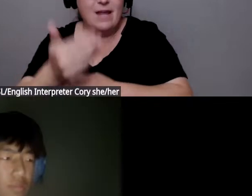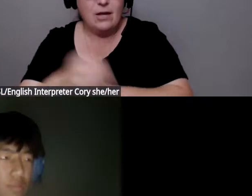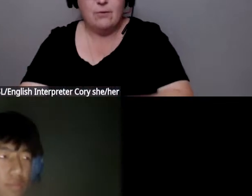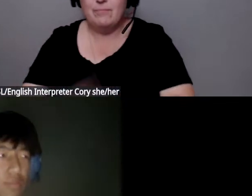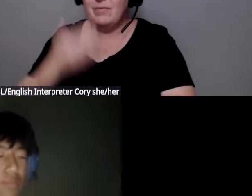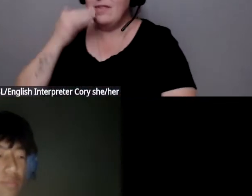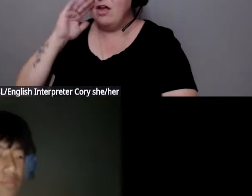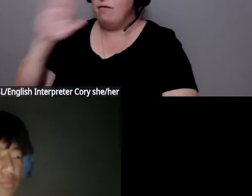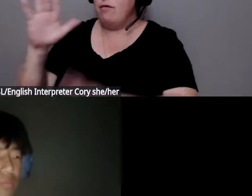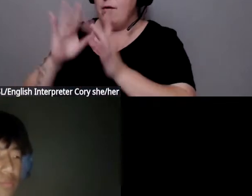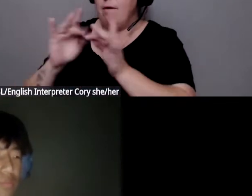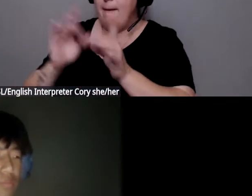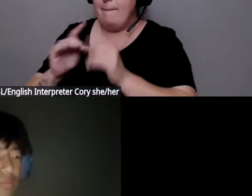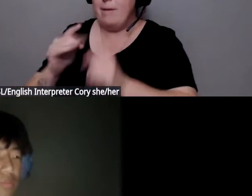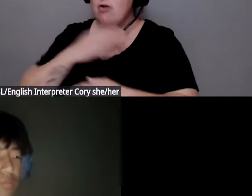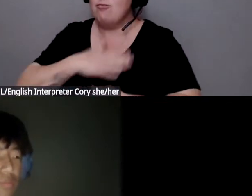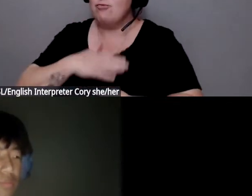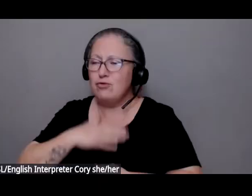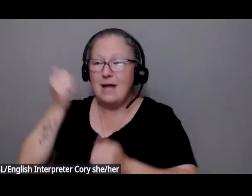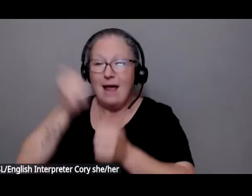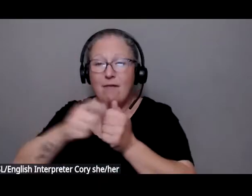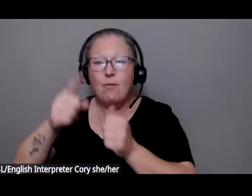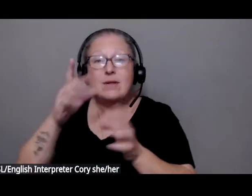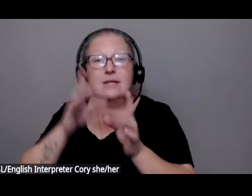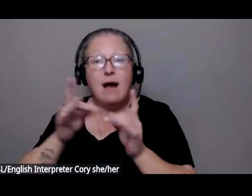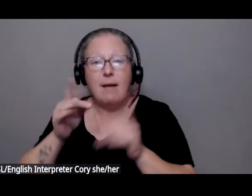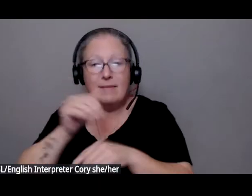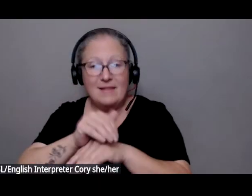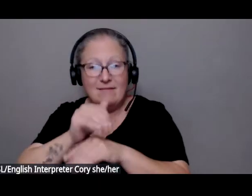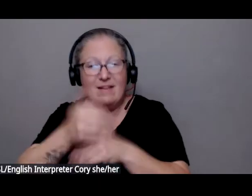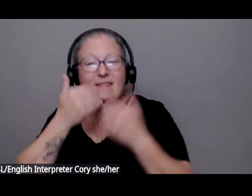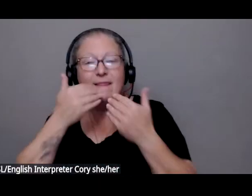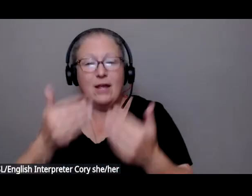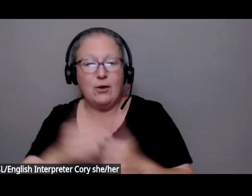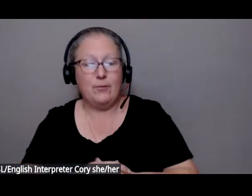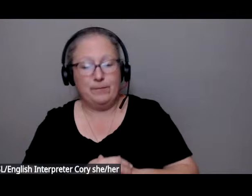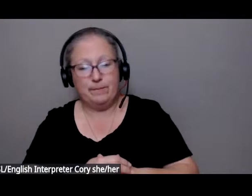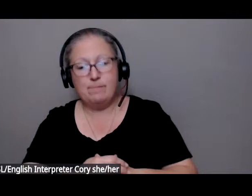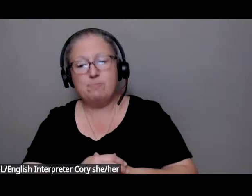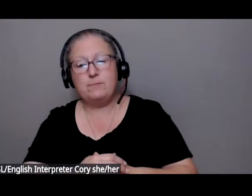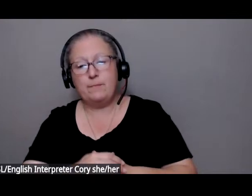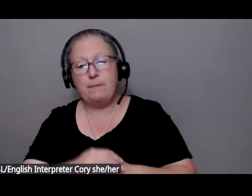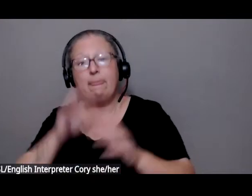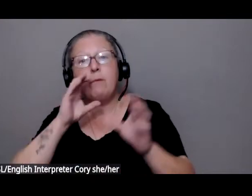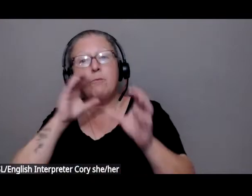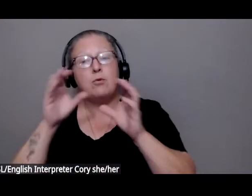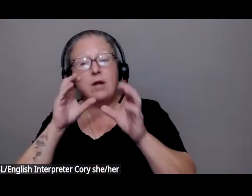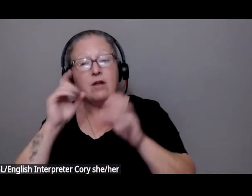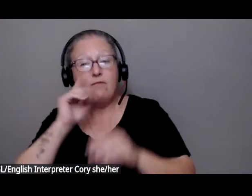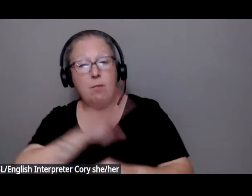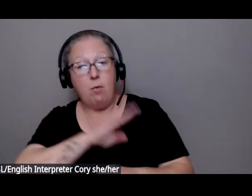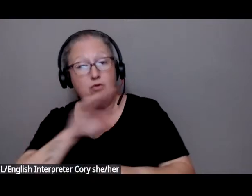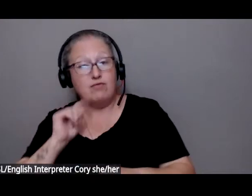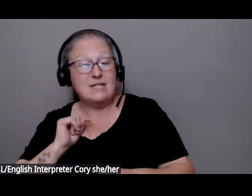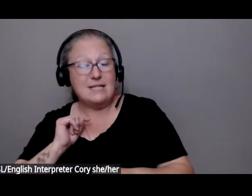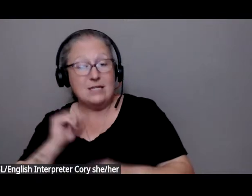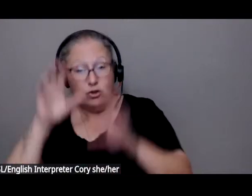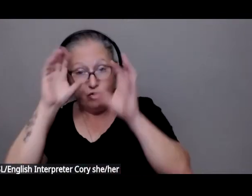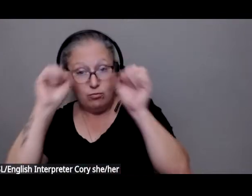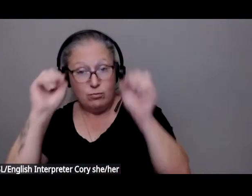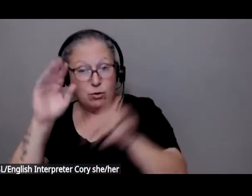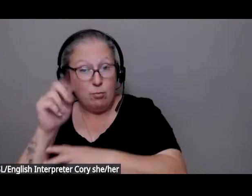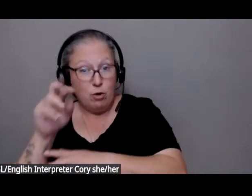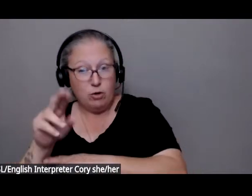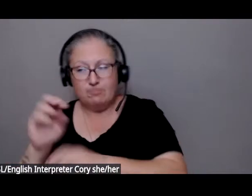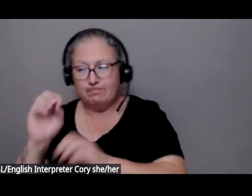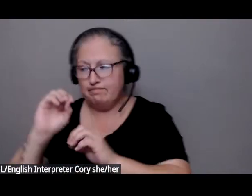comments. Appreciate everybody's comments this evening. Thank you. Communications to the Board of Trustees, Superintendent Booker. None